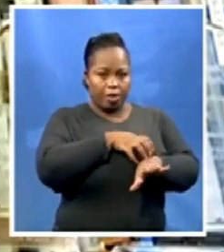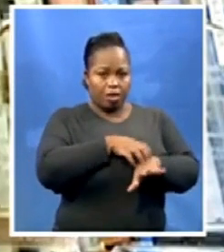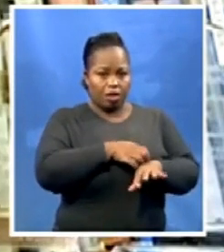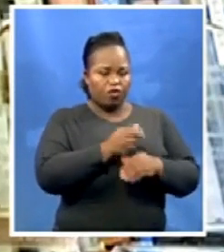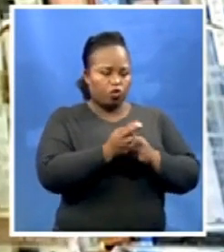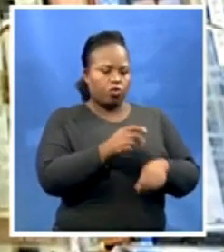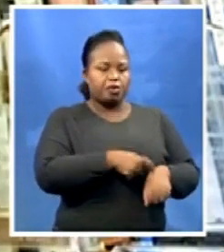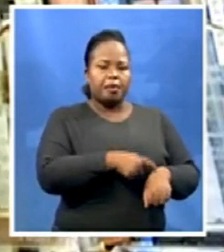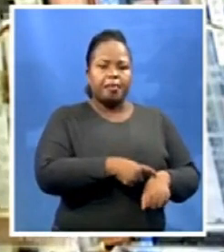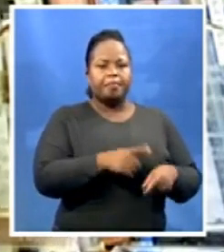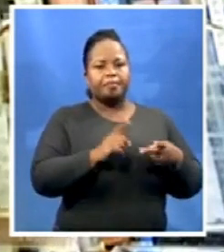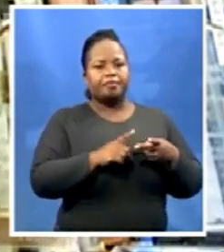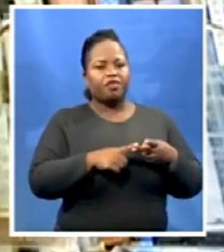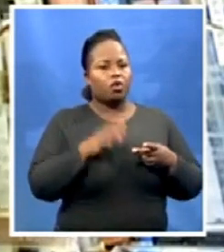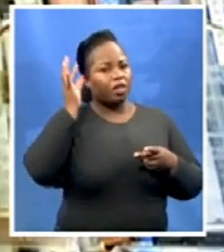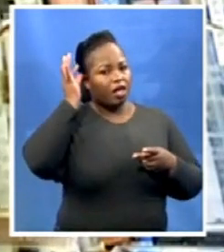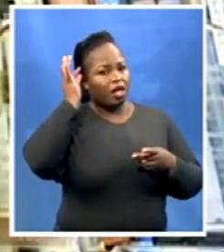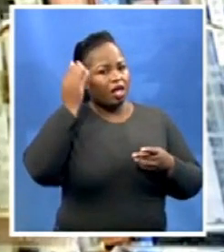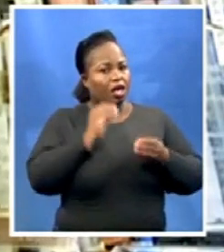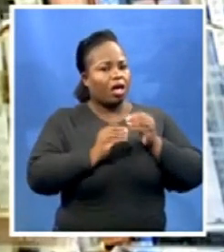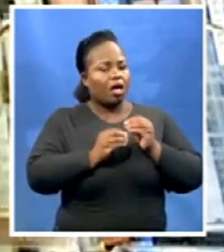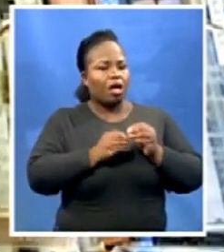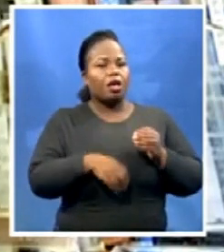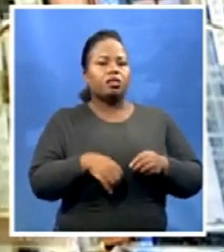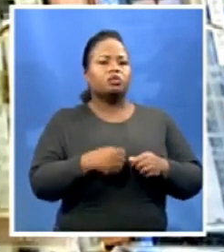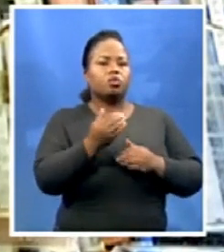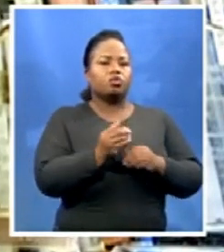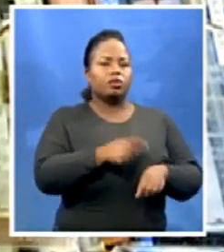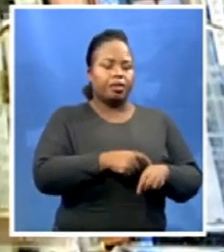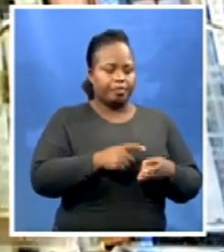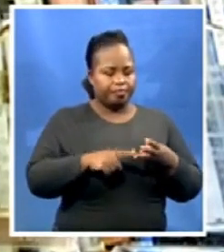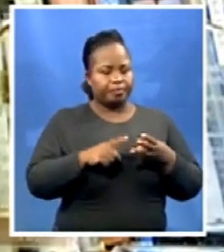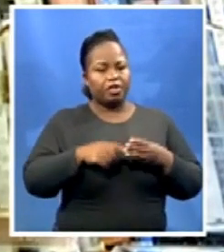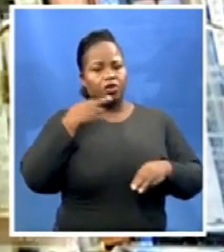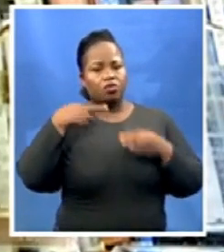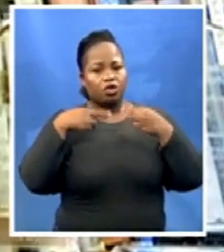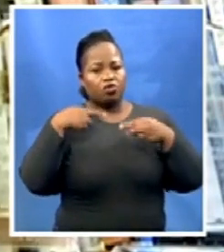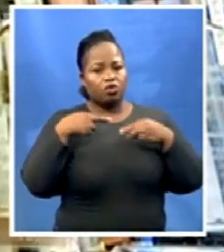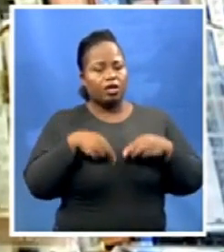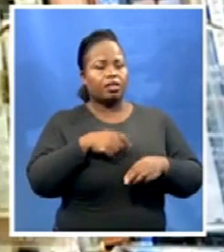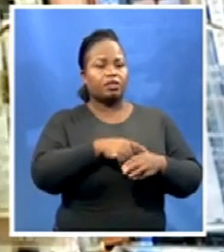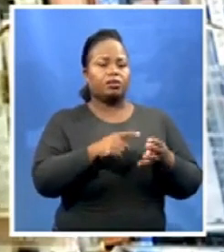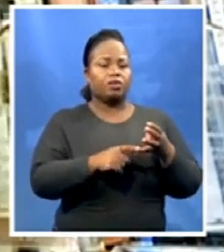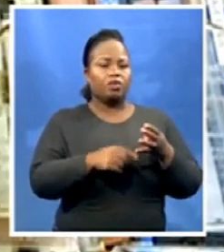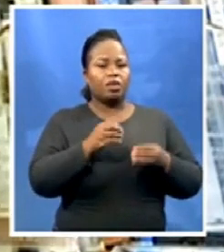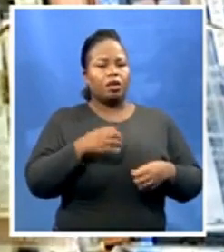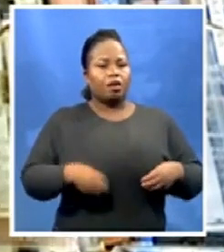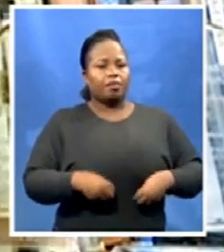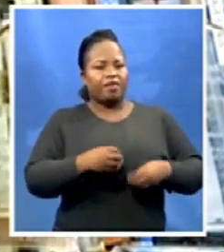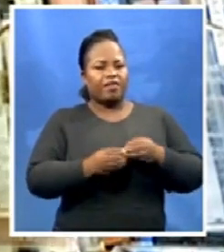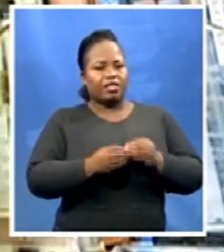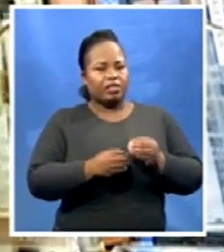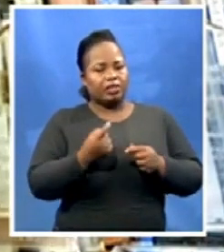term. Those who have restaurants, that's short term. Mechanics, short term. So the gig economy, you cannot